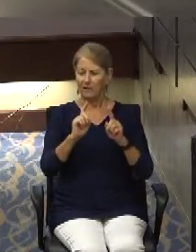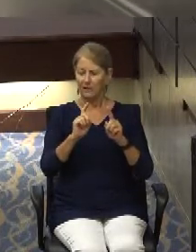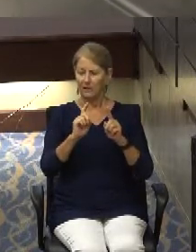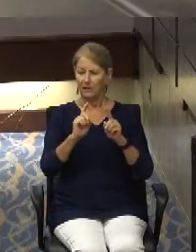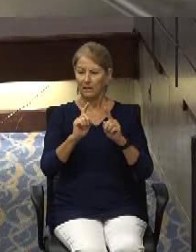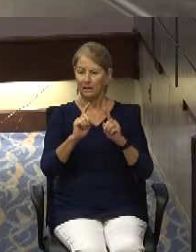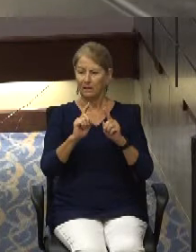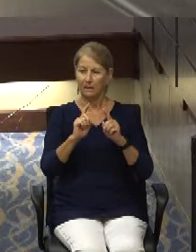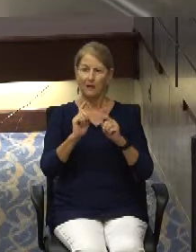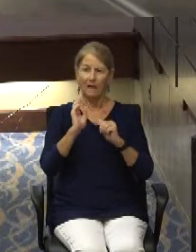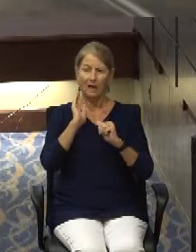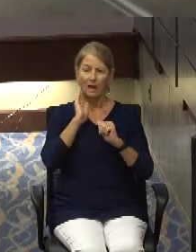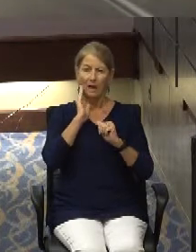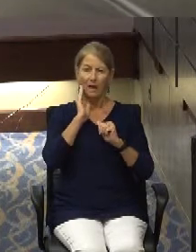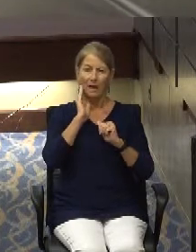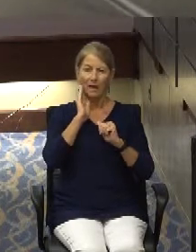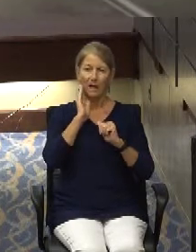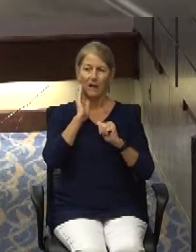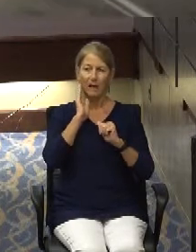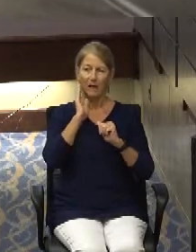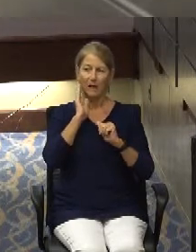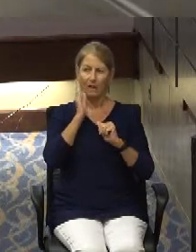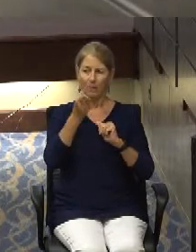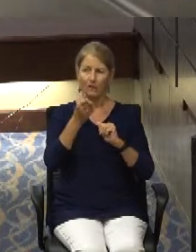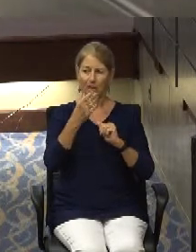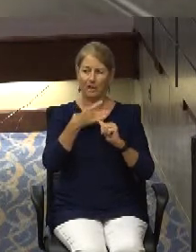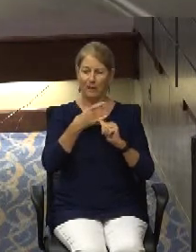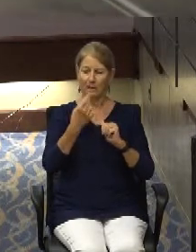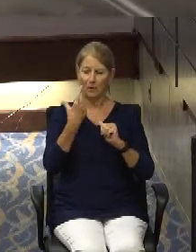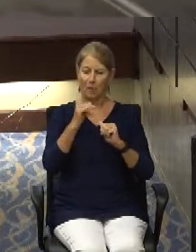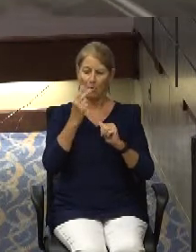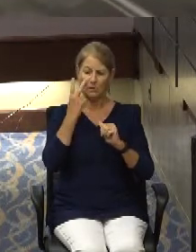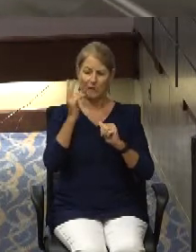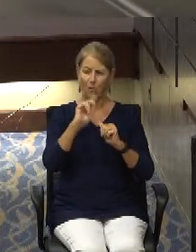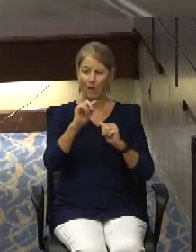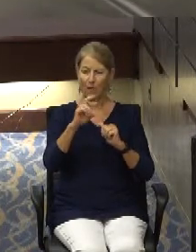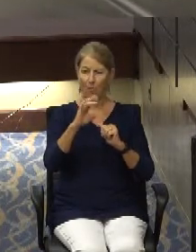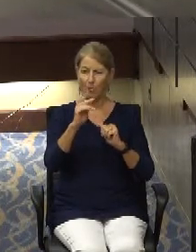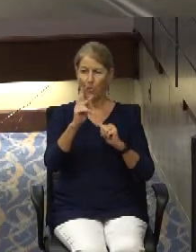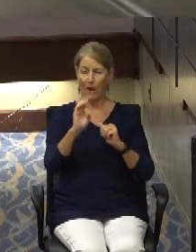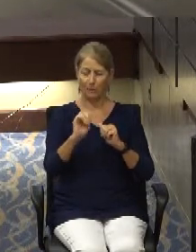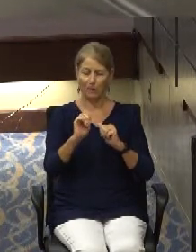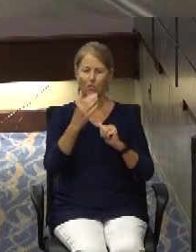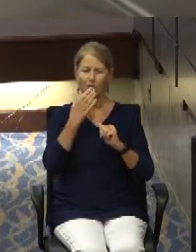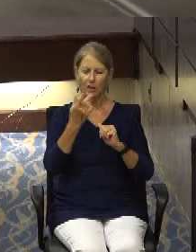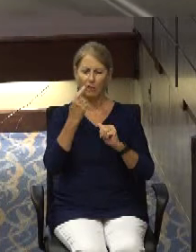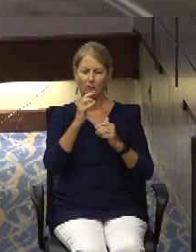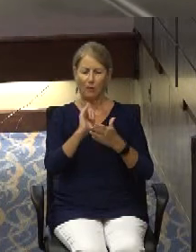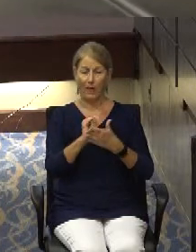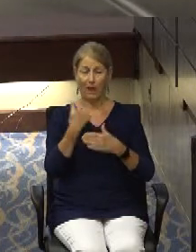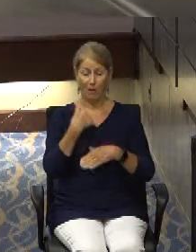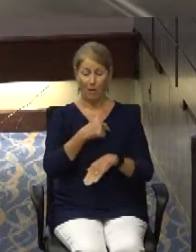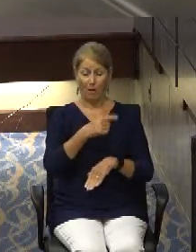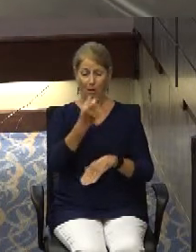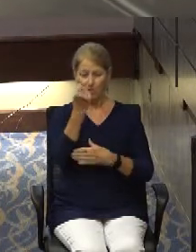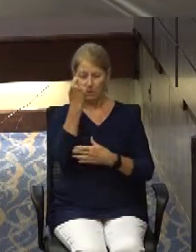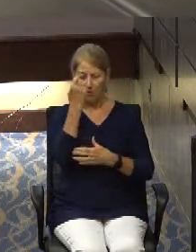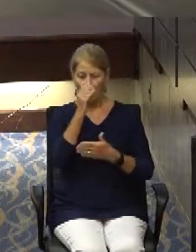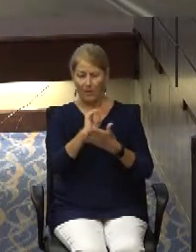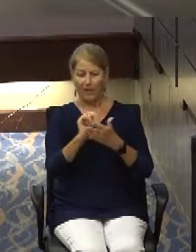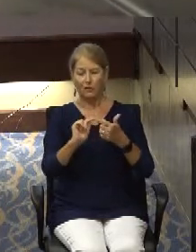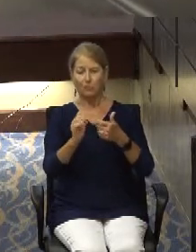they can go see where the routes are. So thank you for that. And we were under the understanding that to get